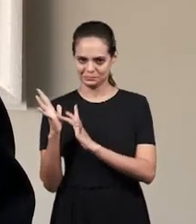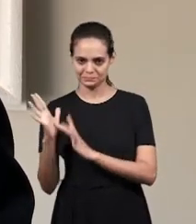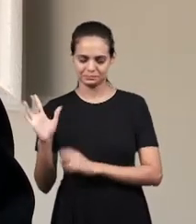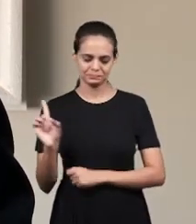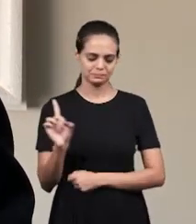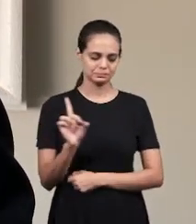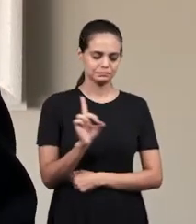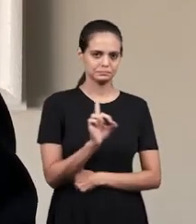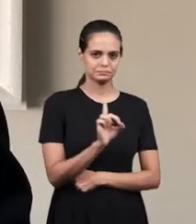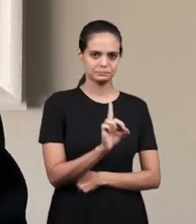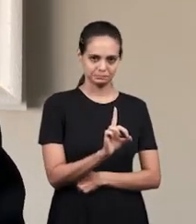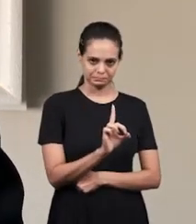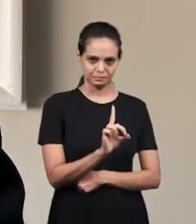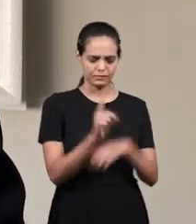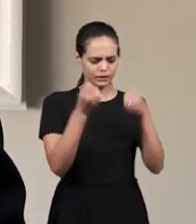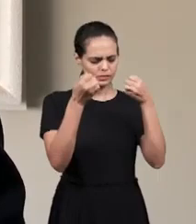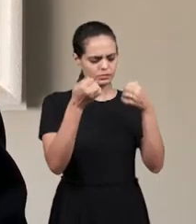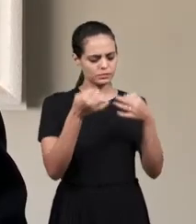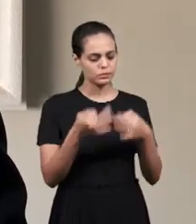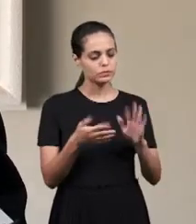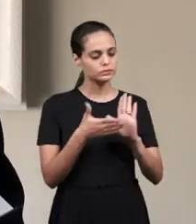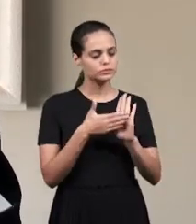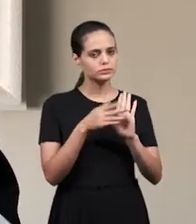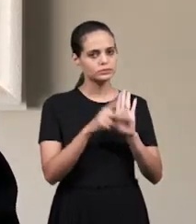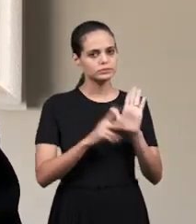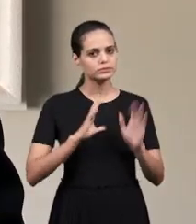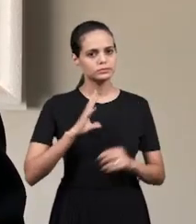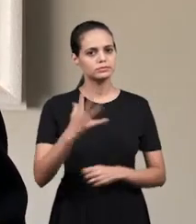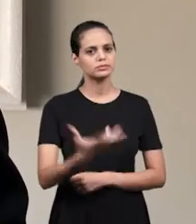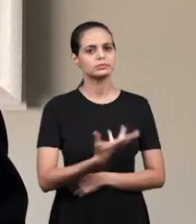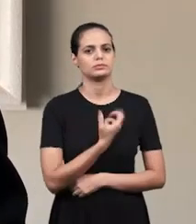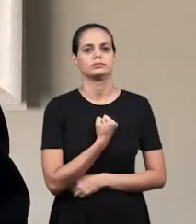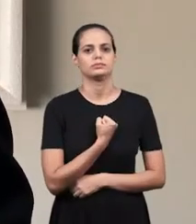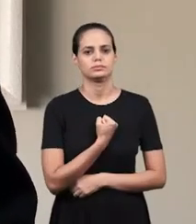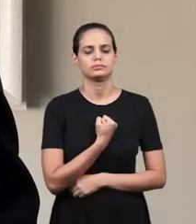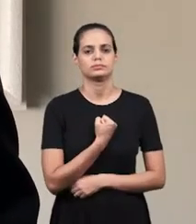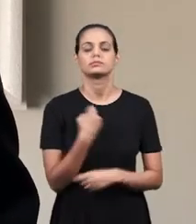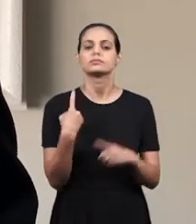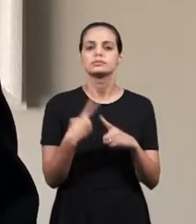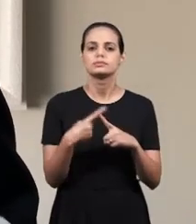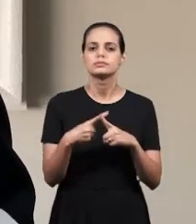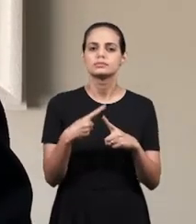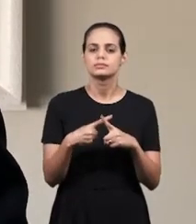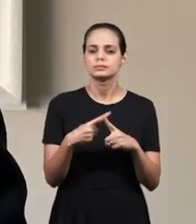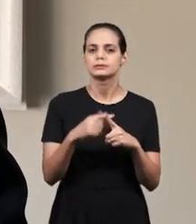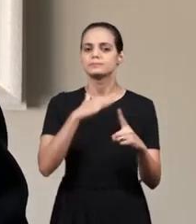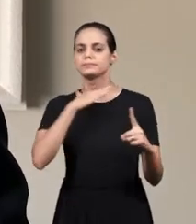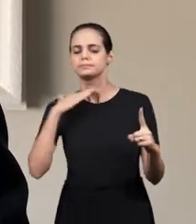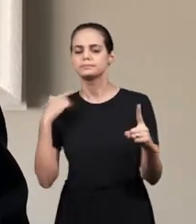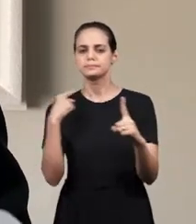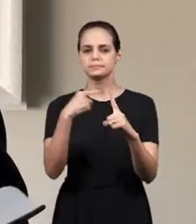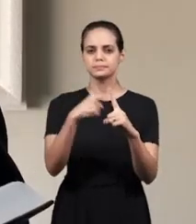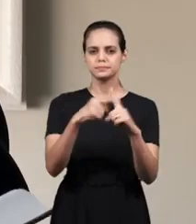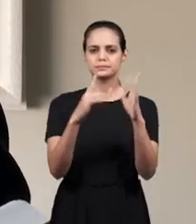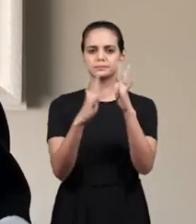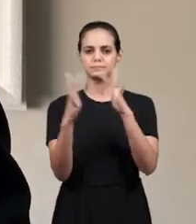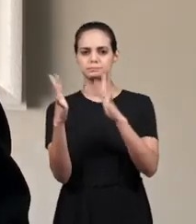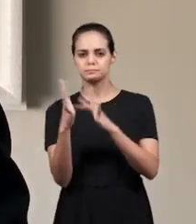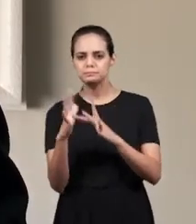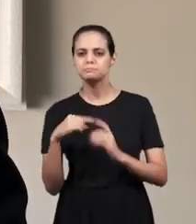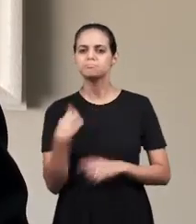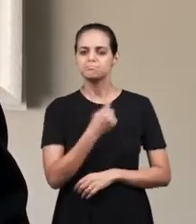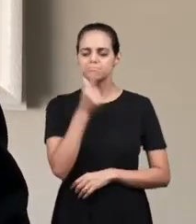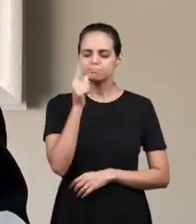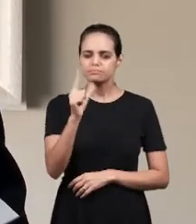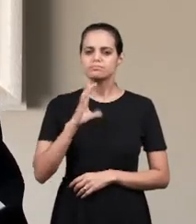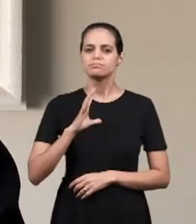had for the man. Because through the sacrifice of the Lord Jesus, we reach eternal life. Our sins are forgiven. We have access to